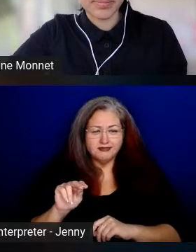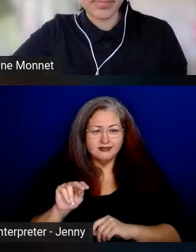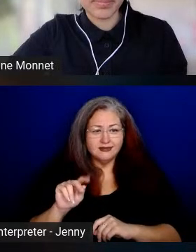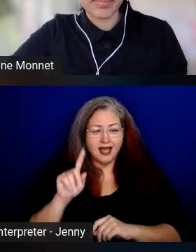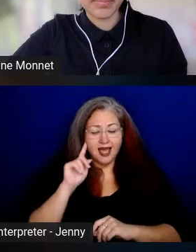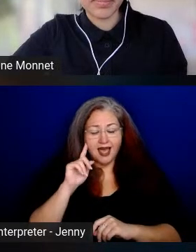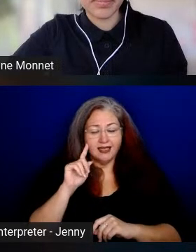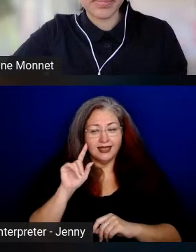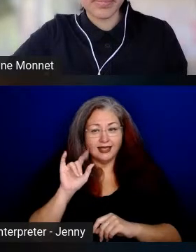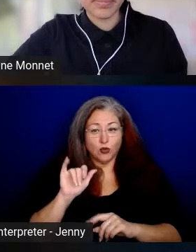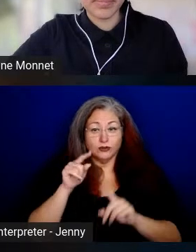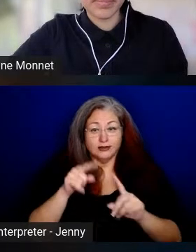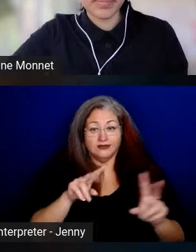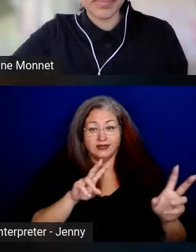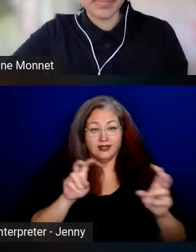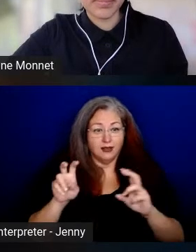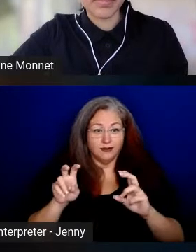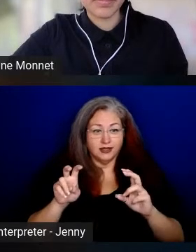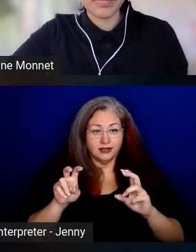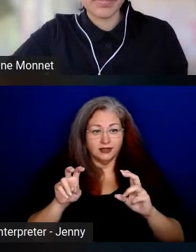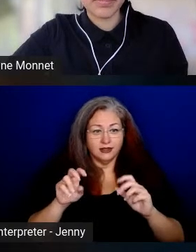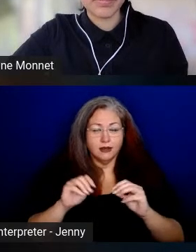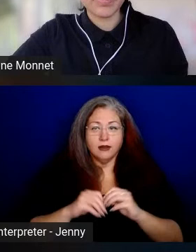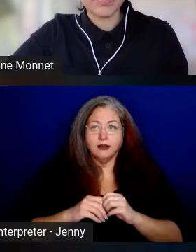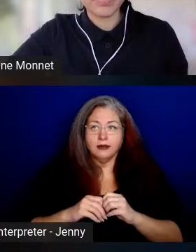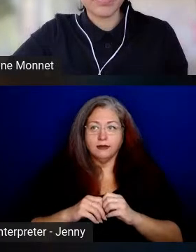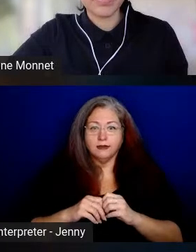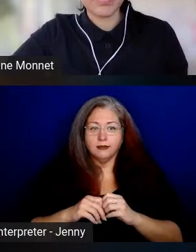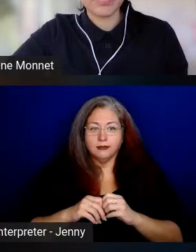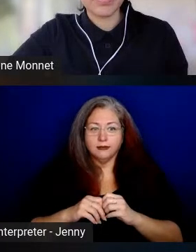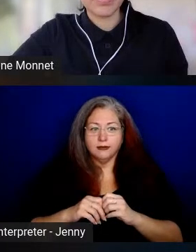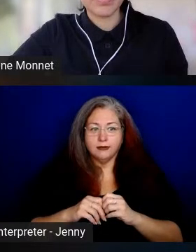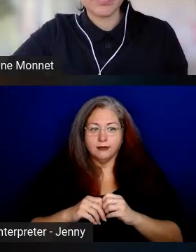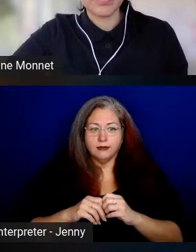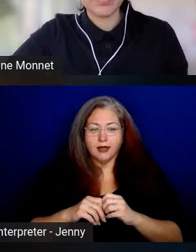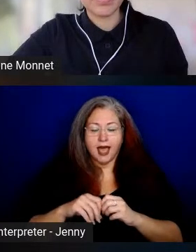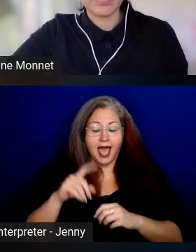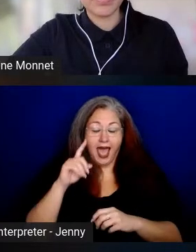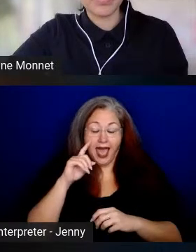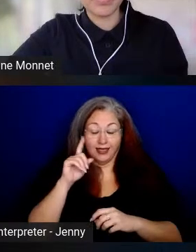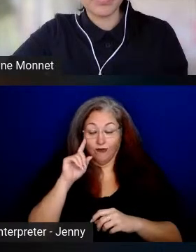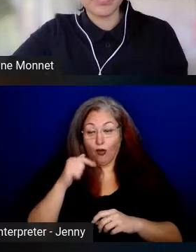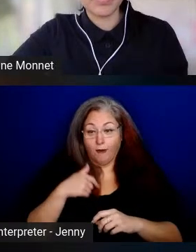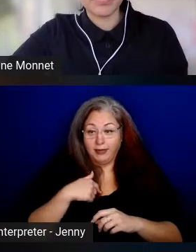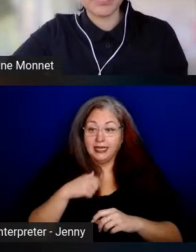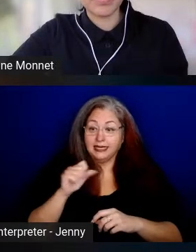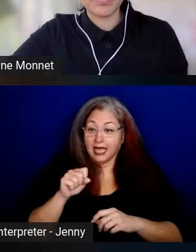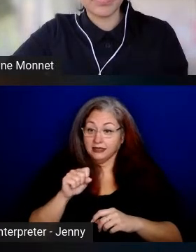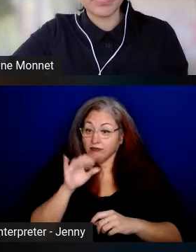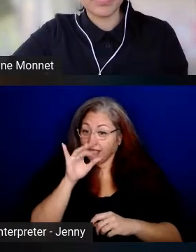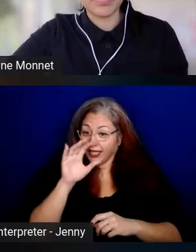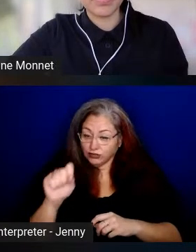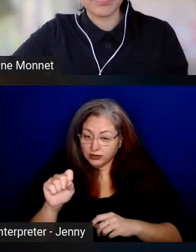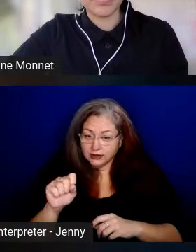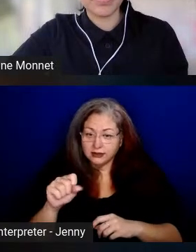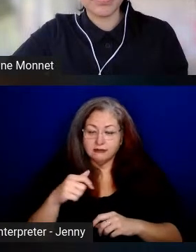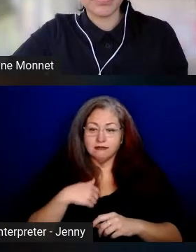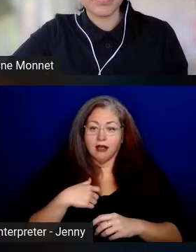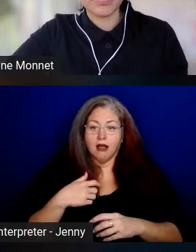topics that it is interesting to me, and I want to make